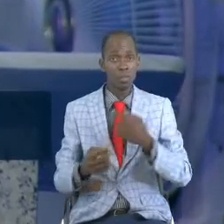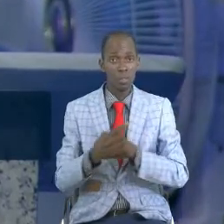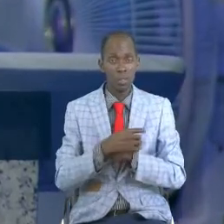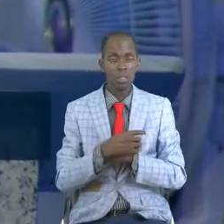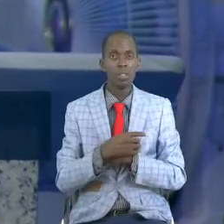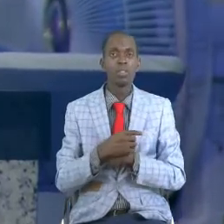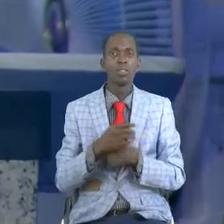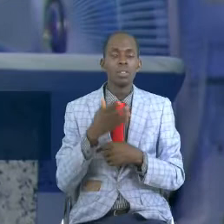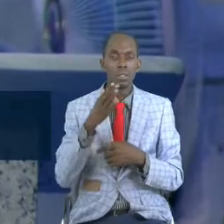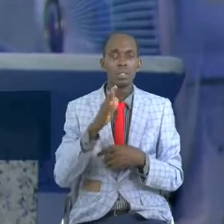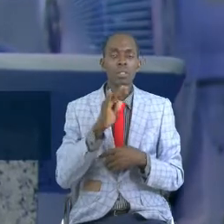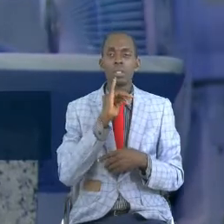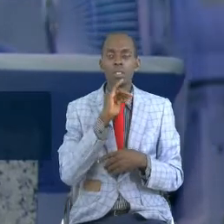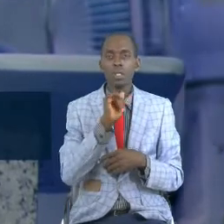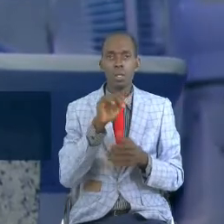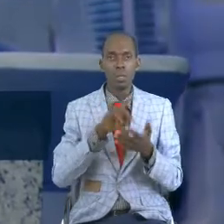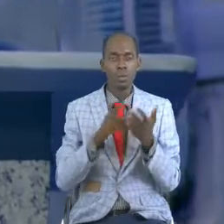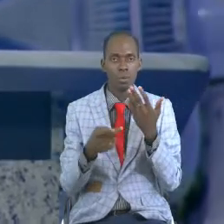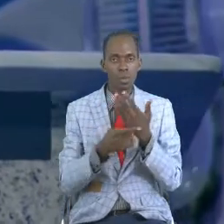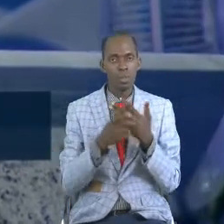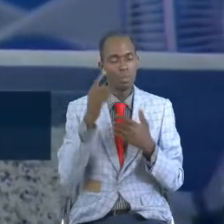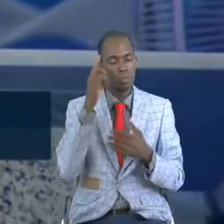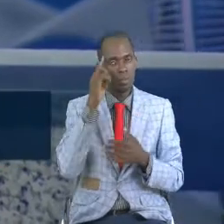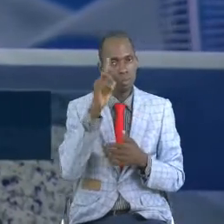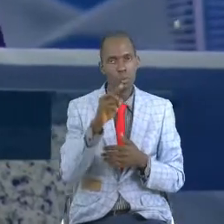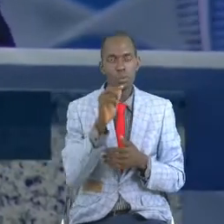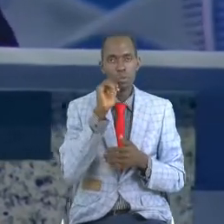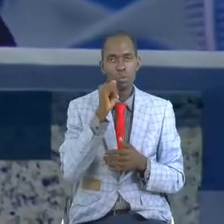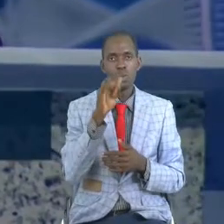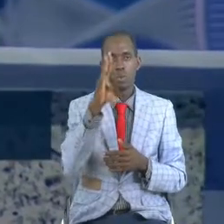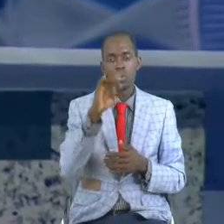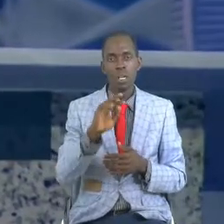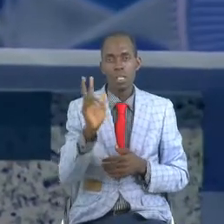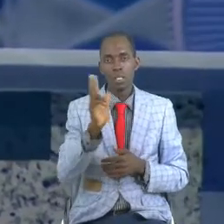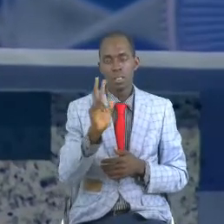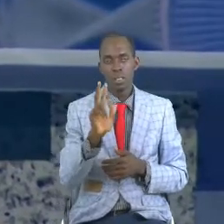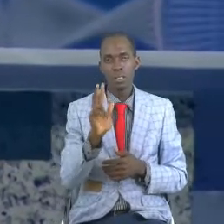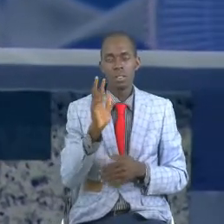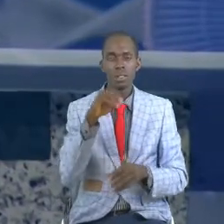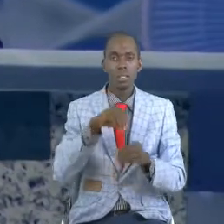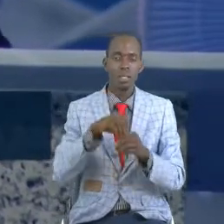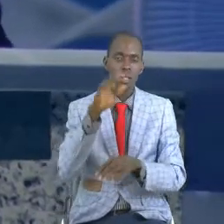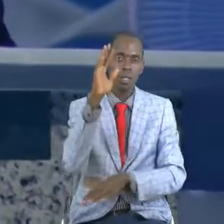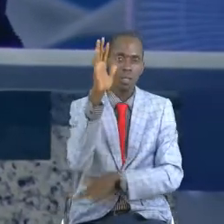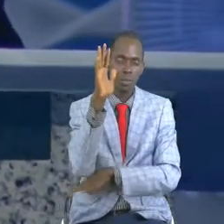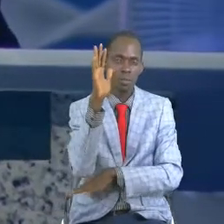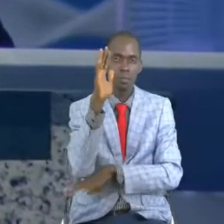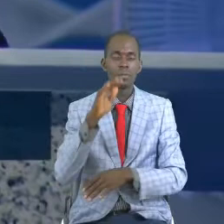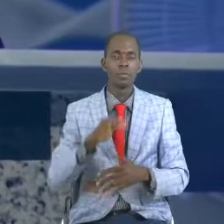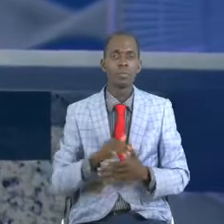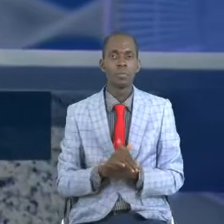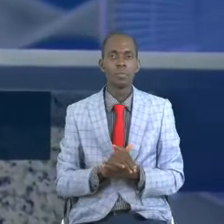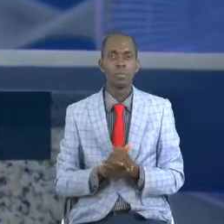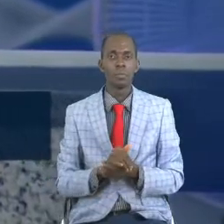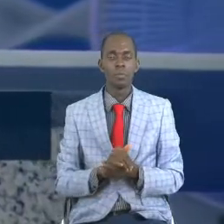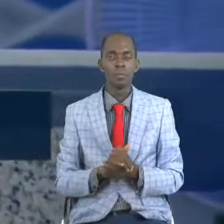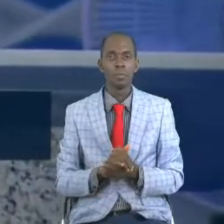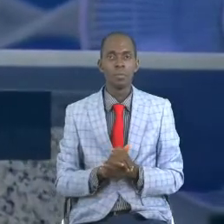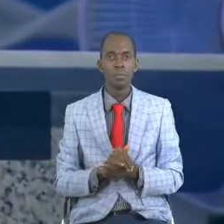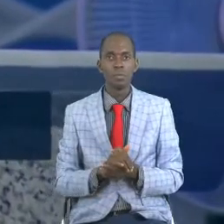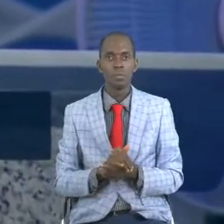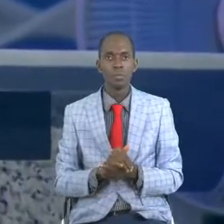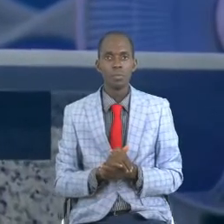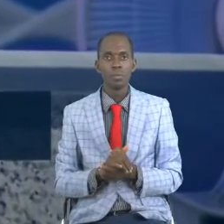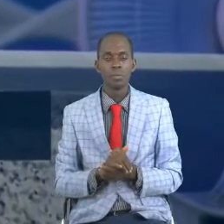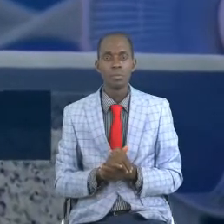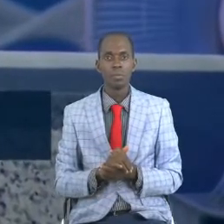any any signal that you are true please quickly if i cannot see your hand come near her